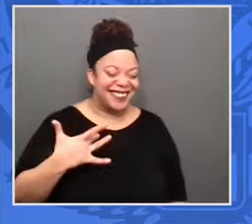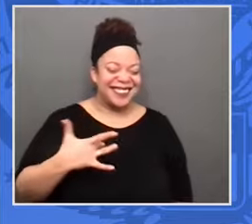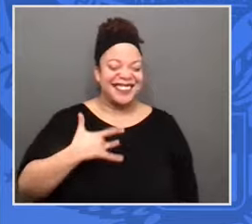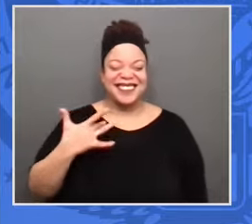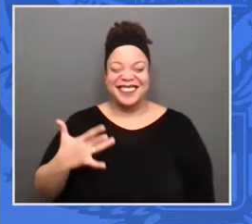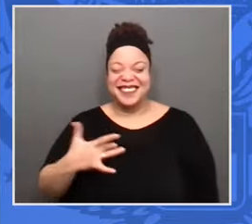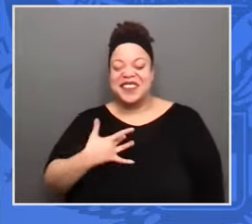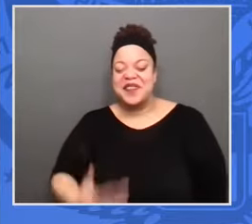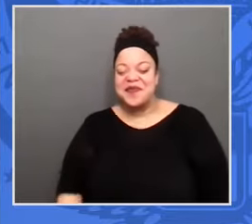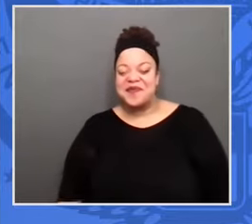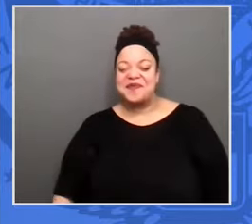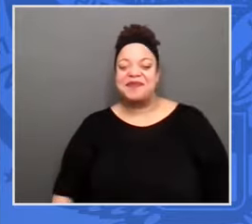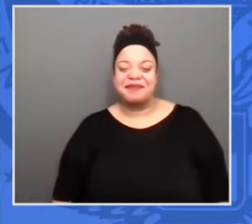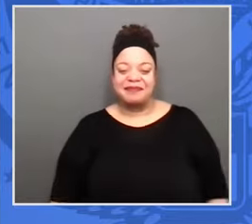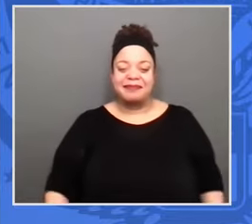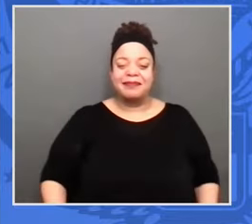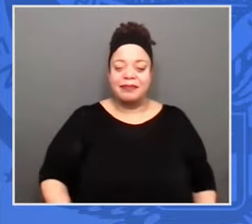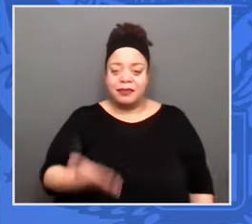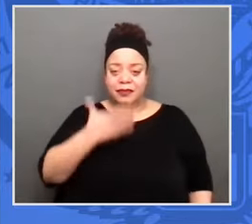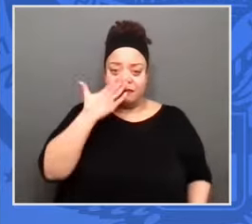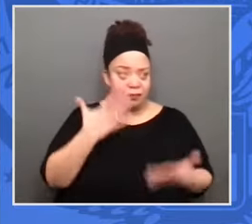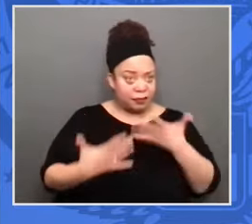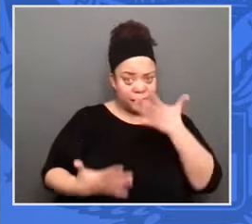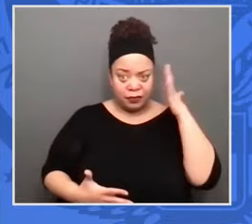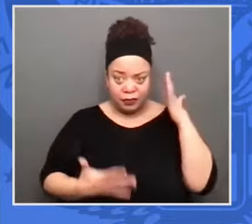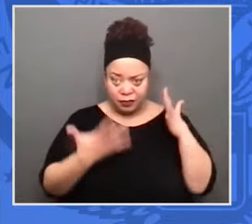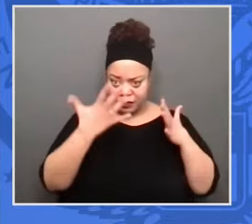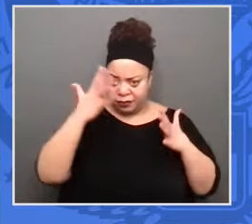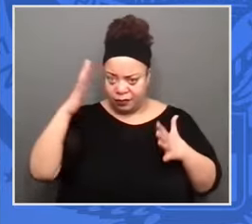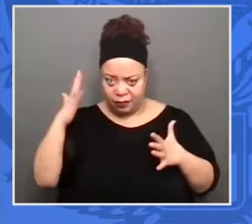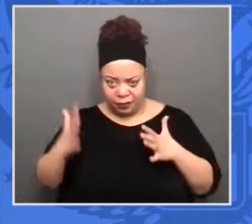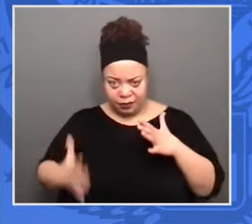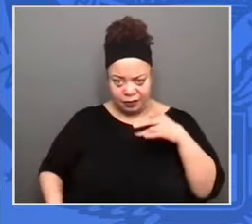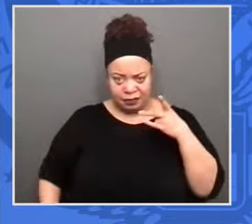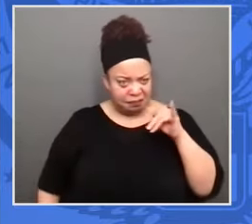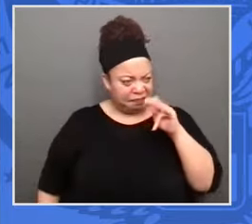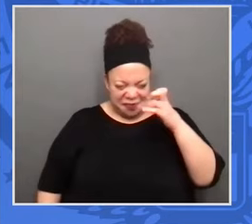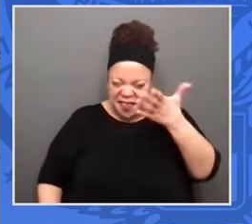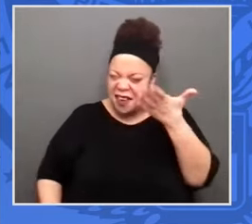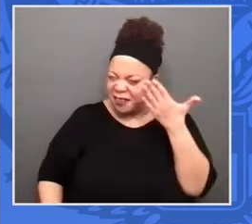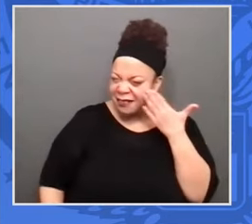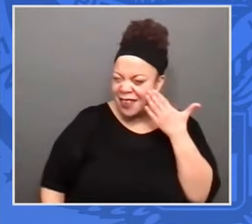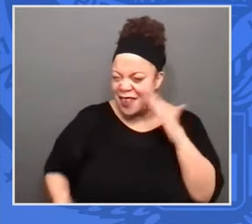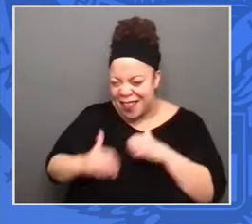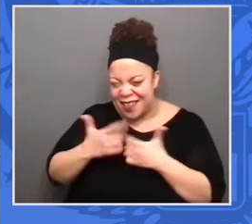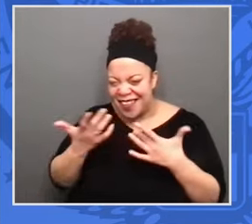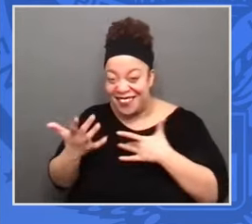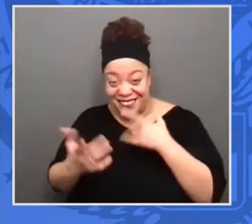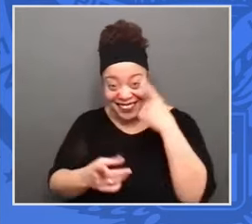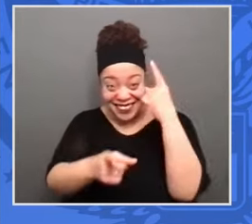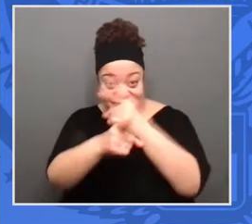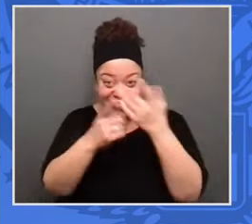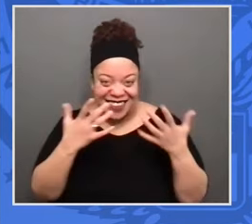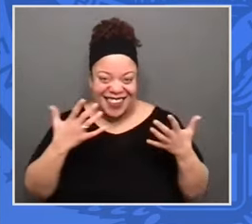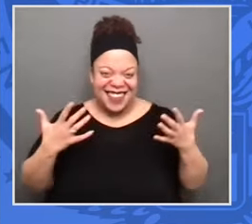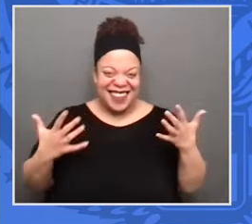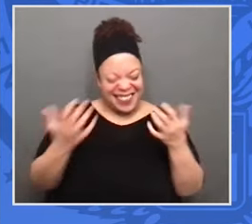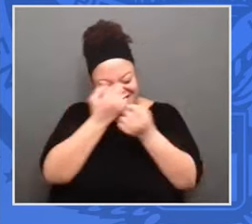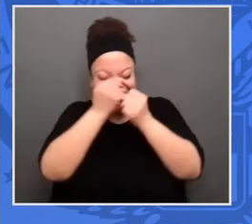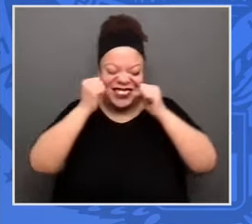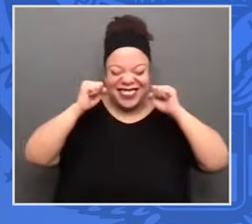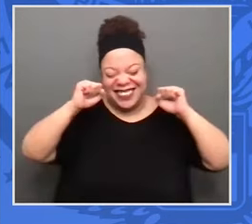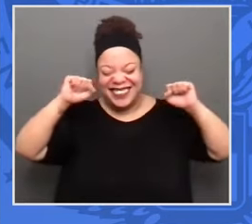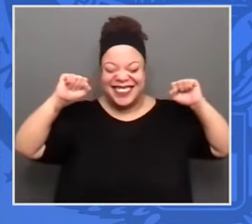Scent of the pine, you know how I feel. Oh, freedom is